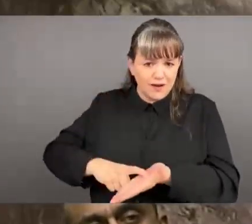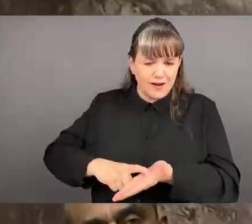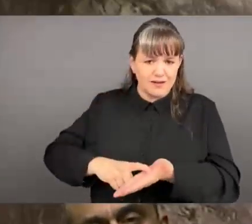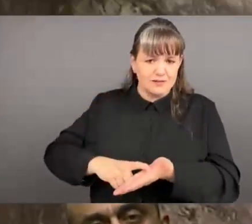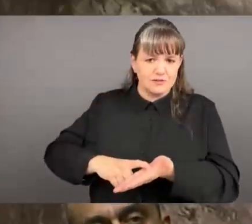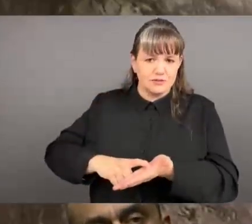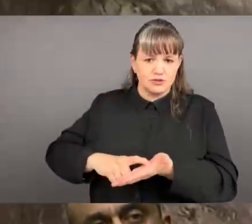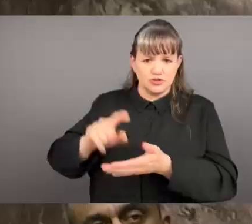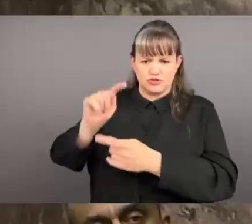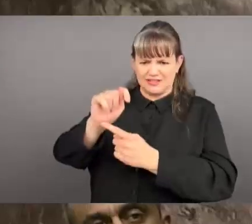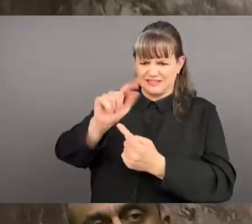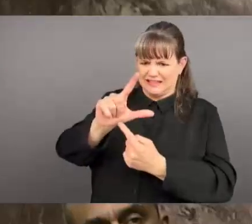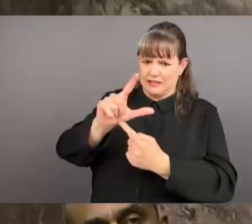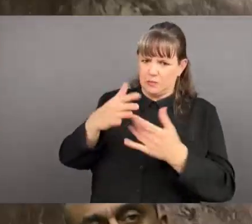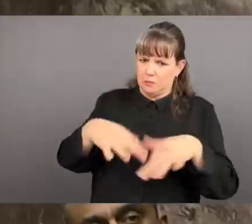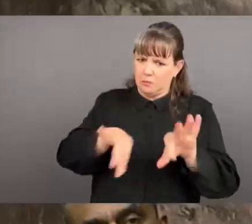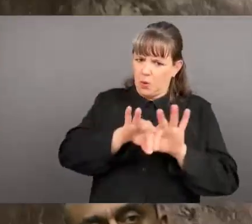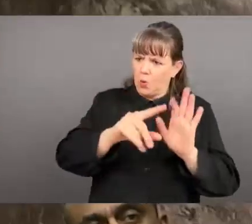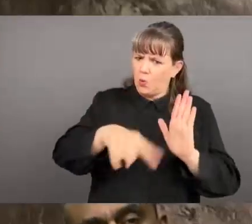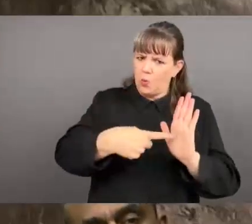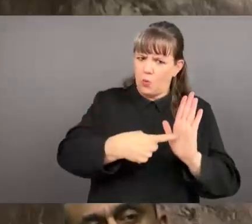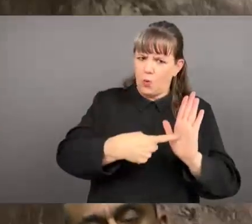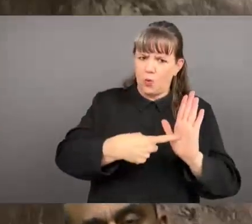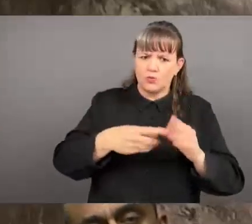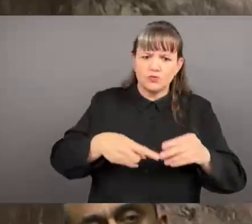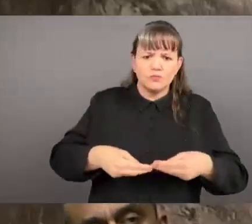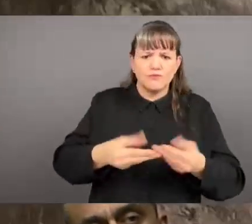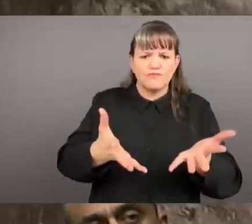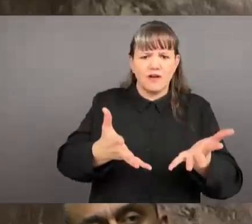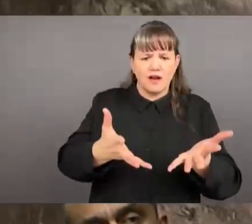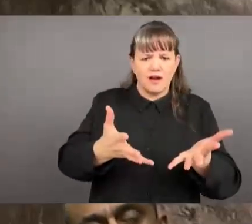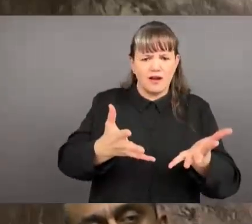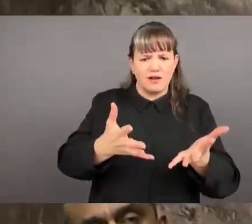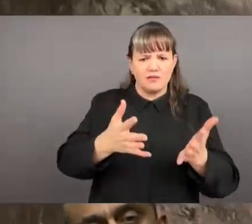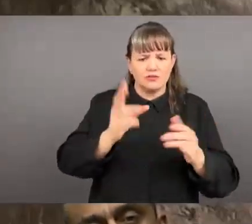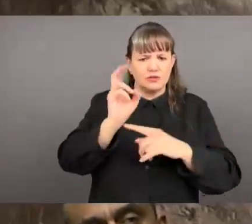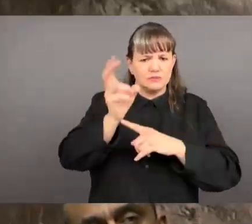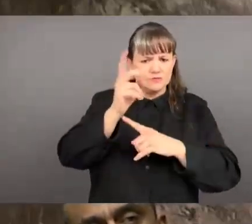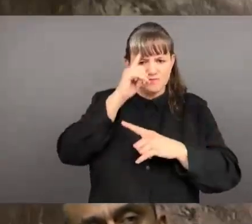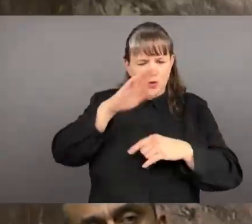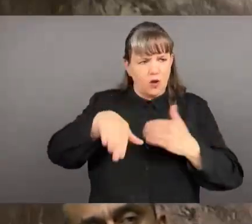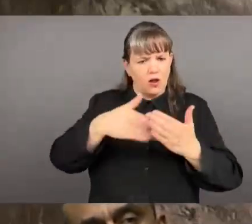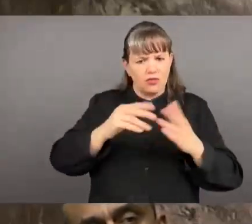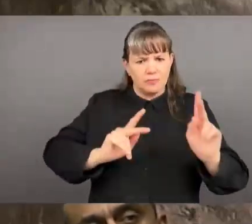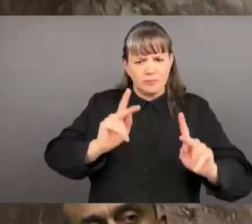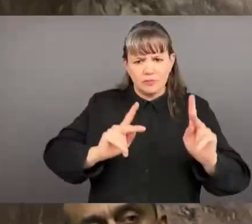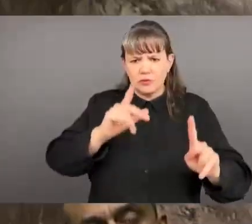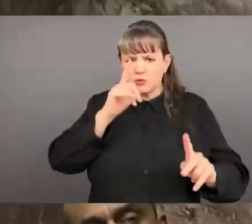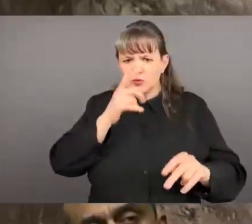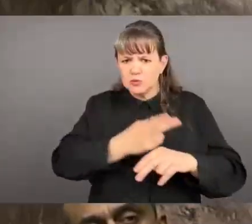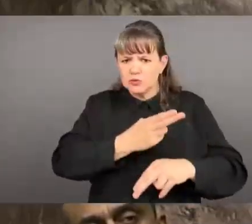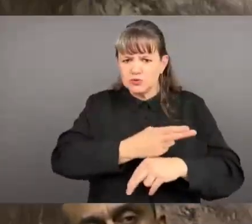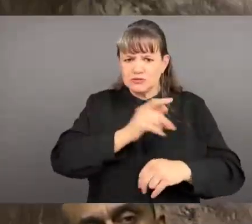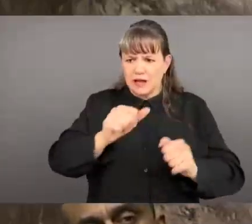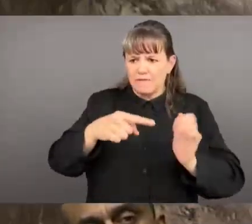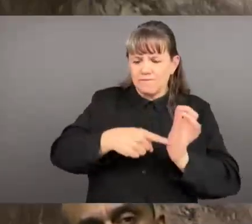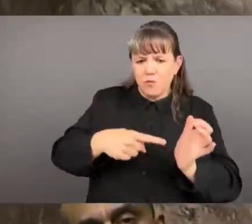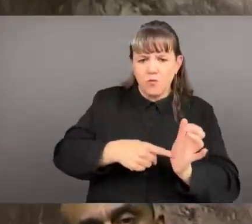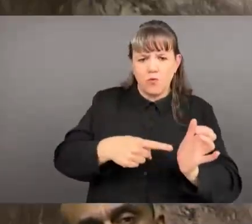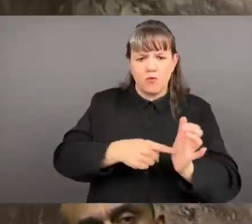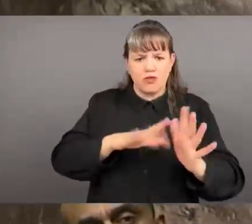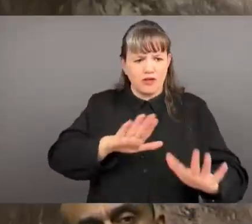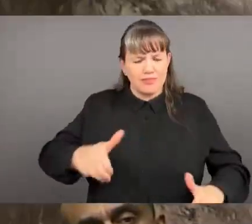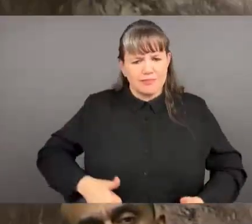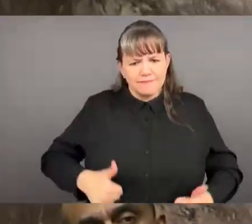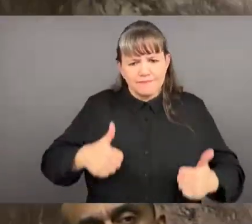can buy affordable places to live and have alternatives to using motor vehicles, Honourable Speaker, which is what the public has been asking for, what the